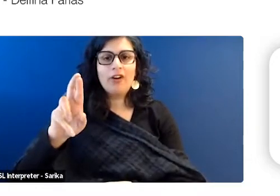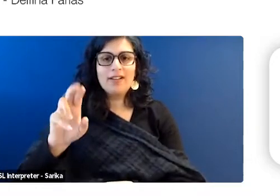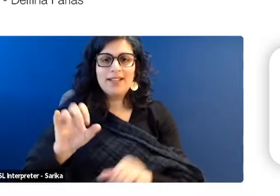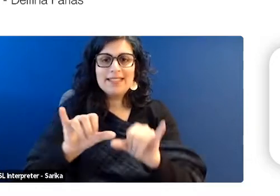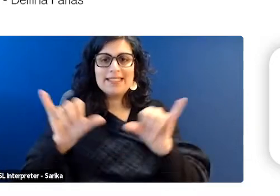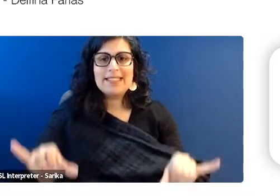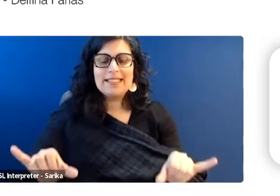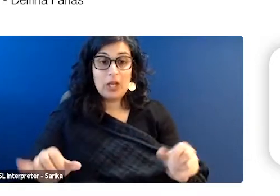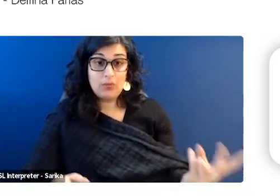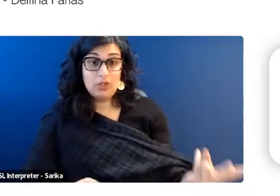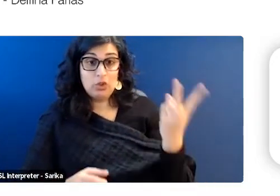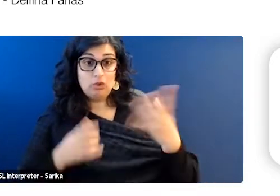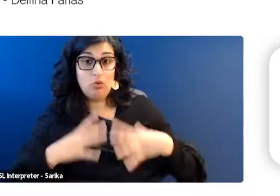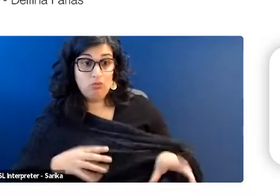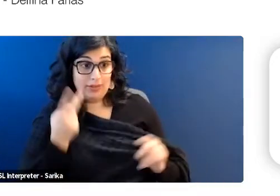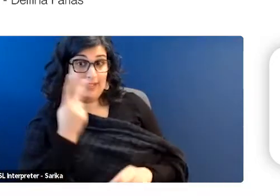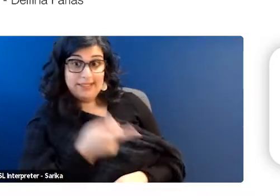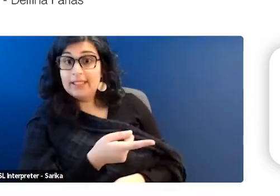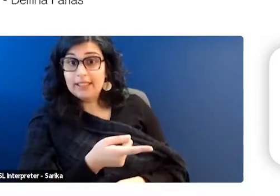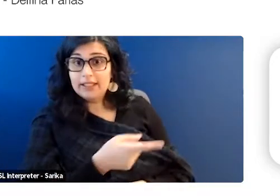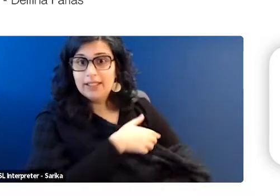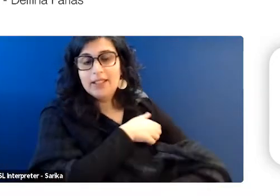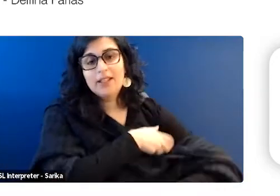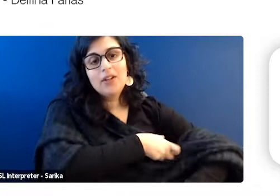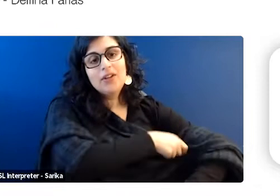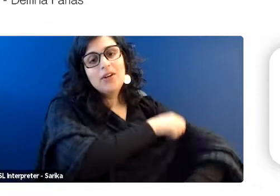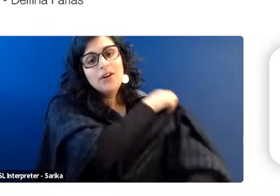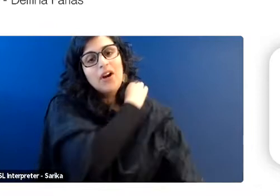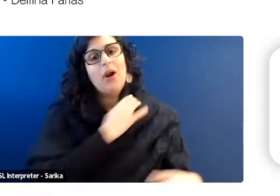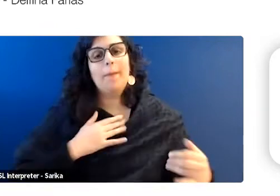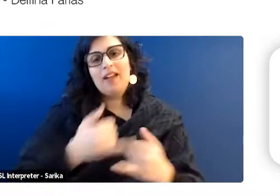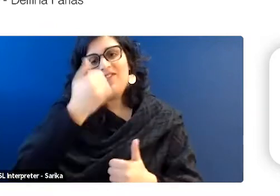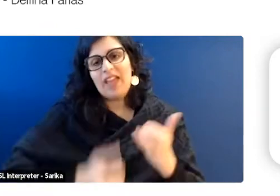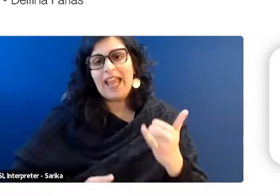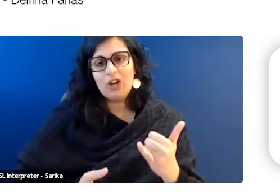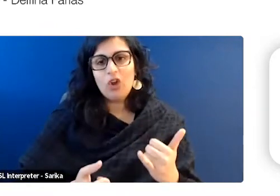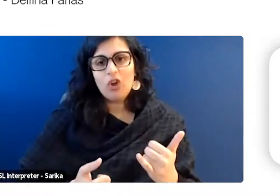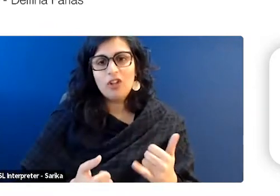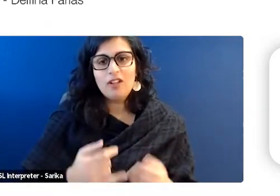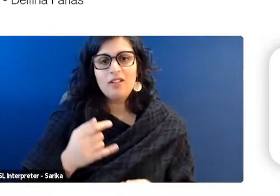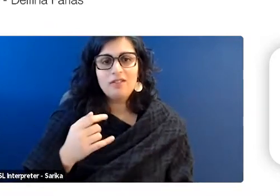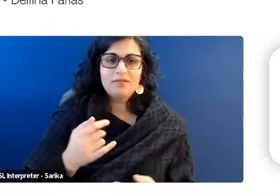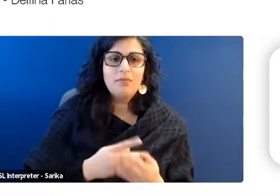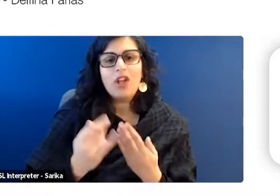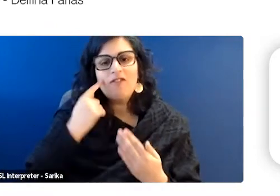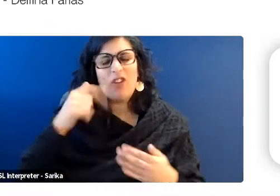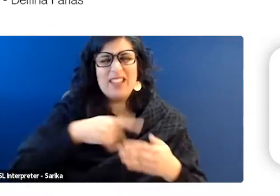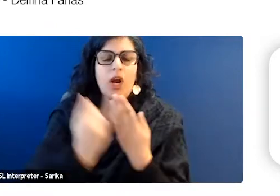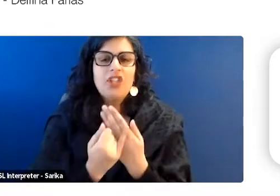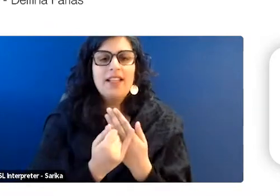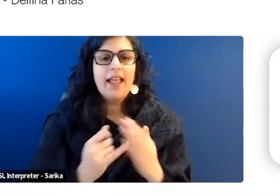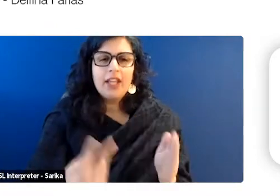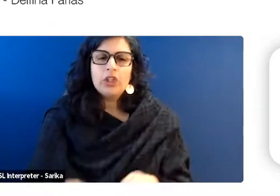These 2 garments here are my final garments for this project, and they are 2 different examples of